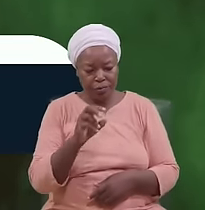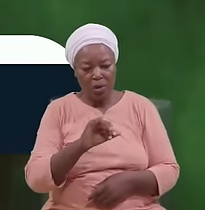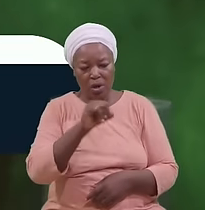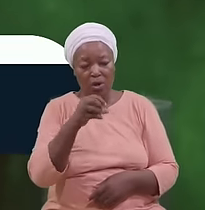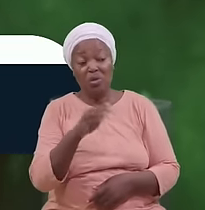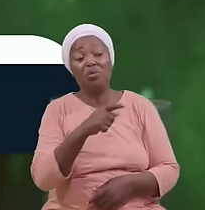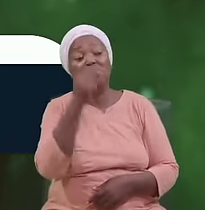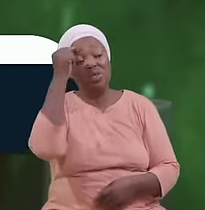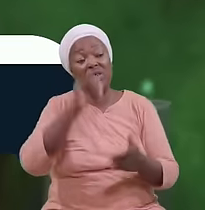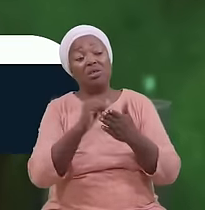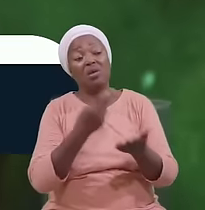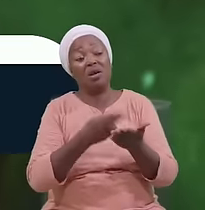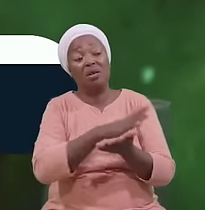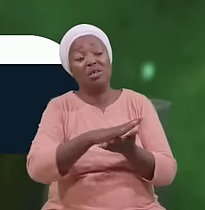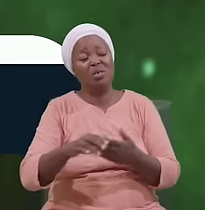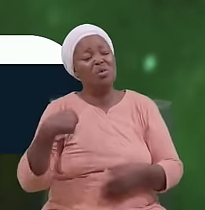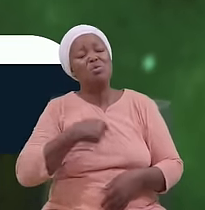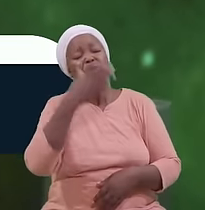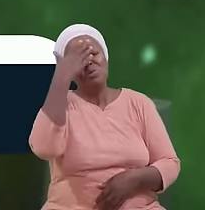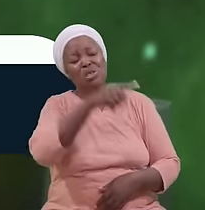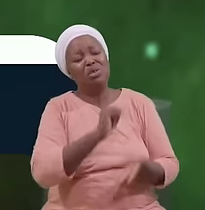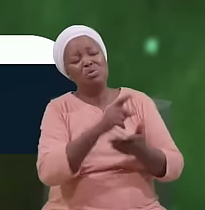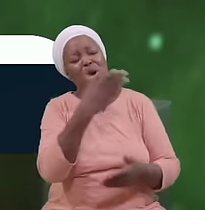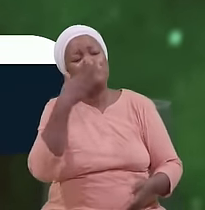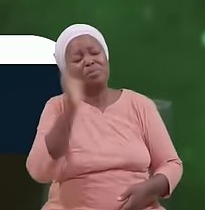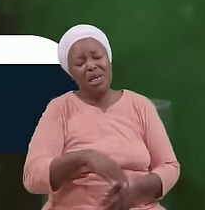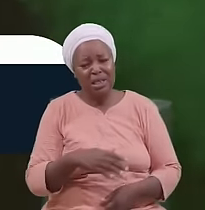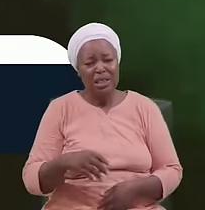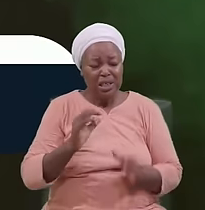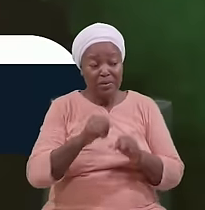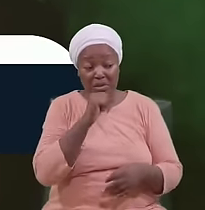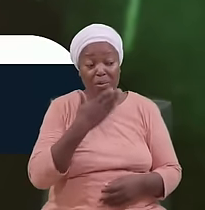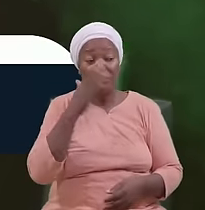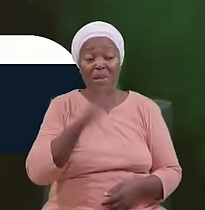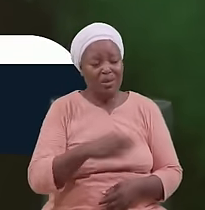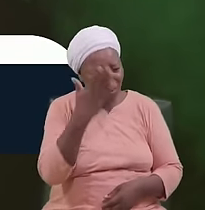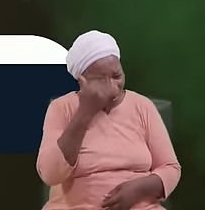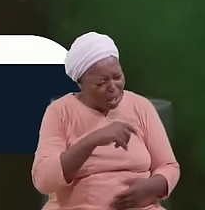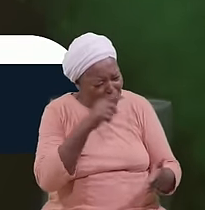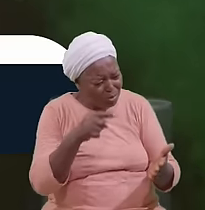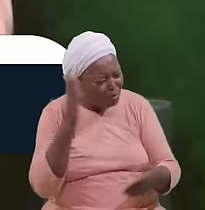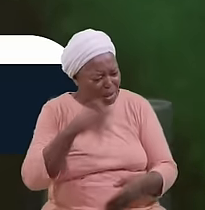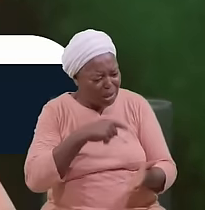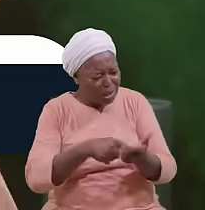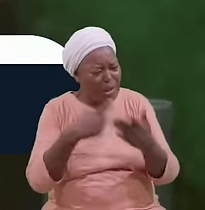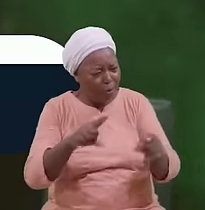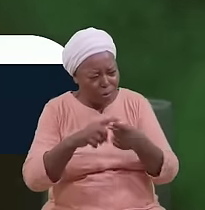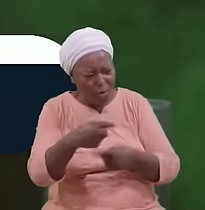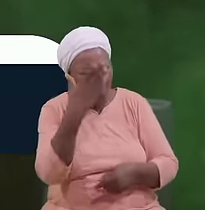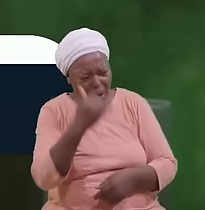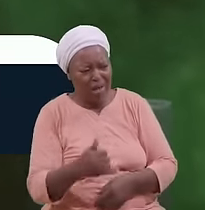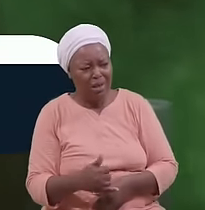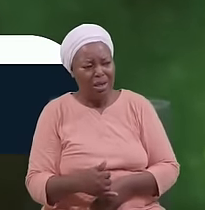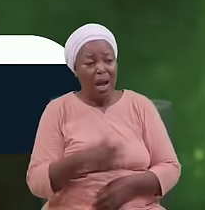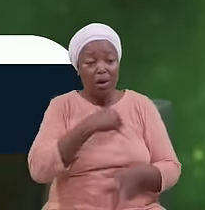are righteous? We know you are bad. If you were not bad, why will this happen to you? And all